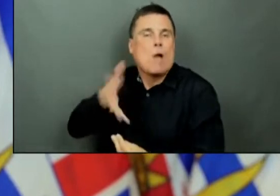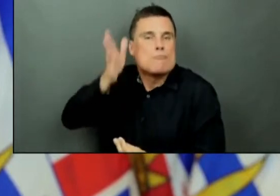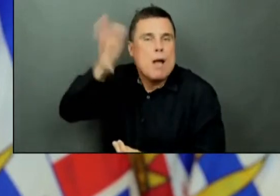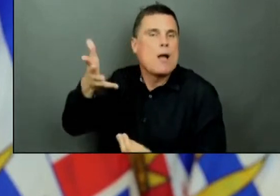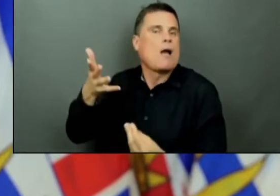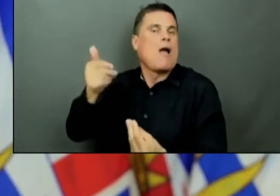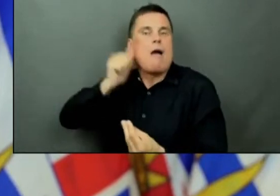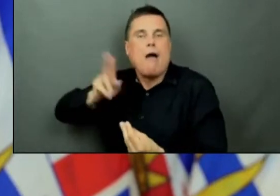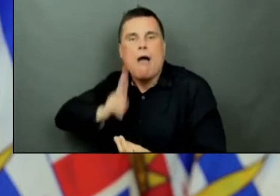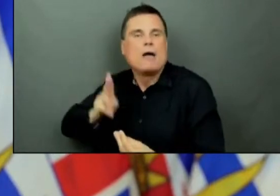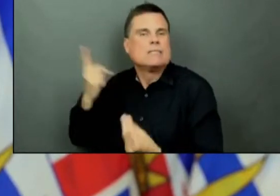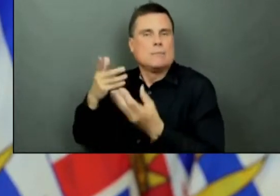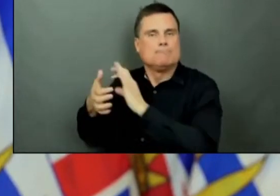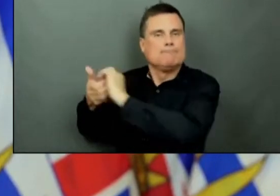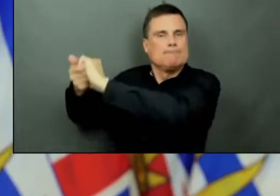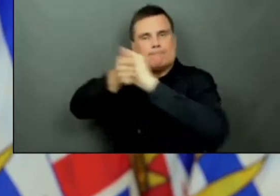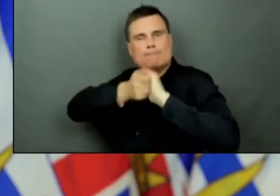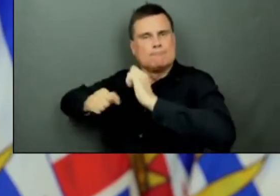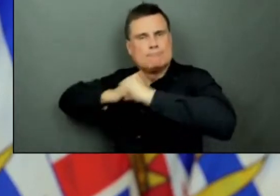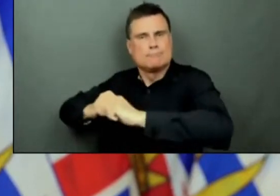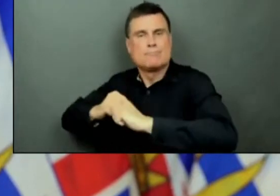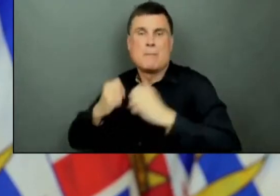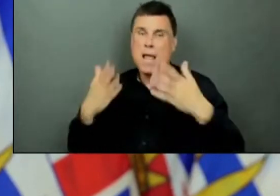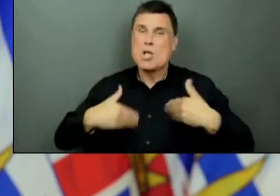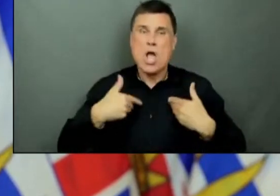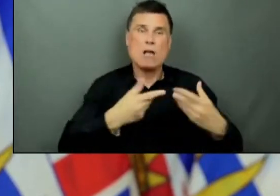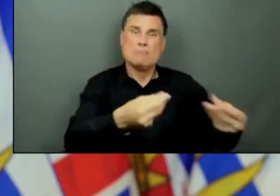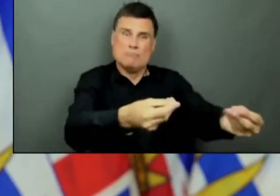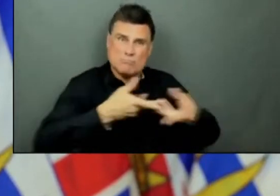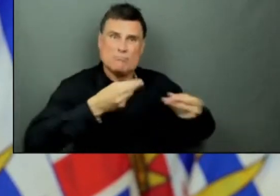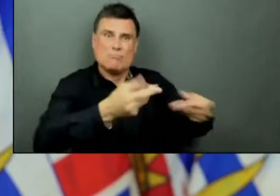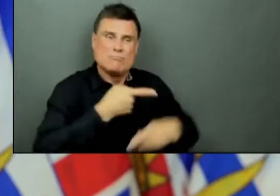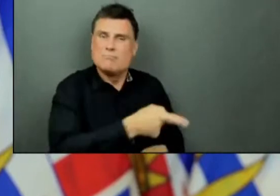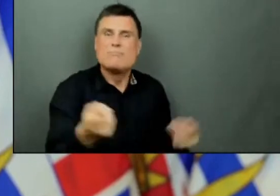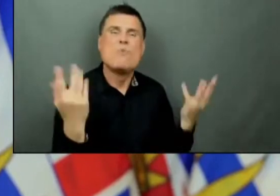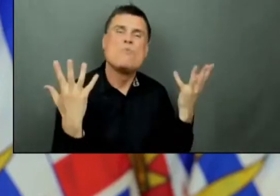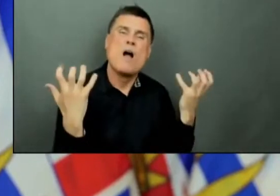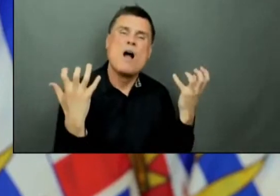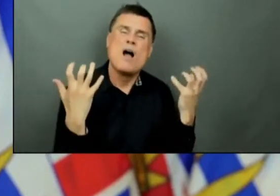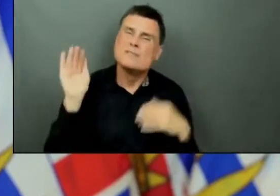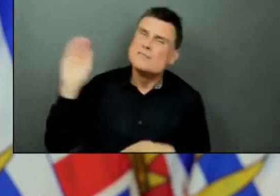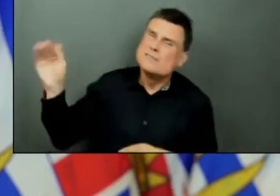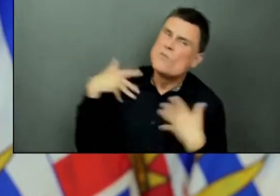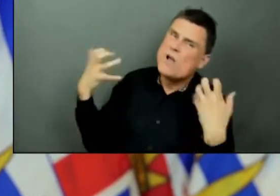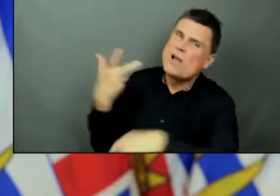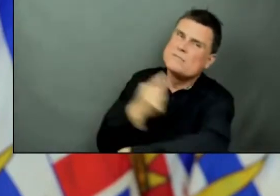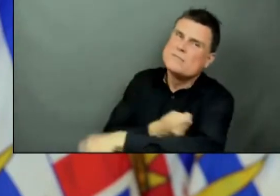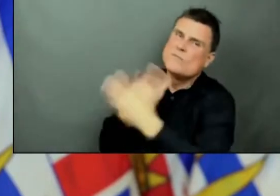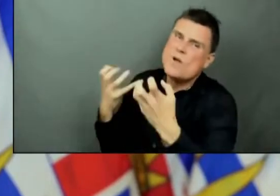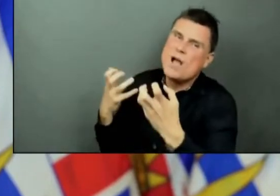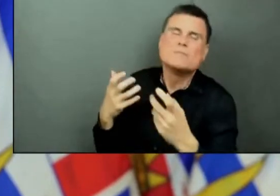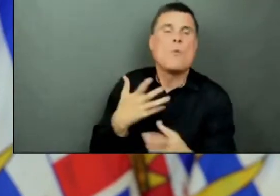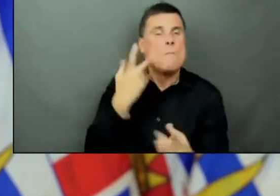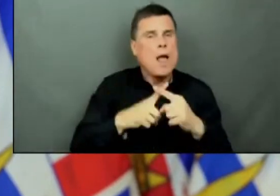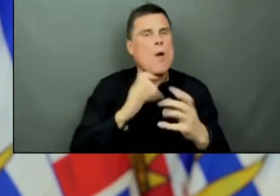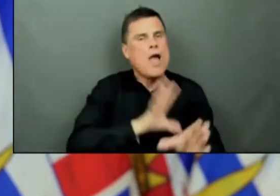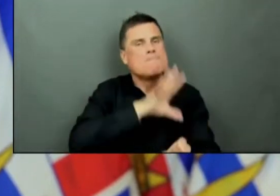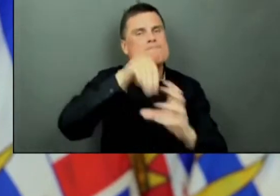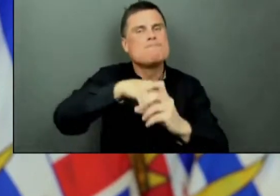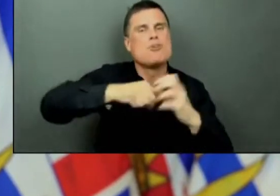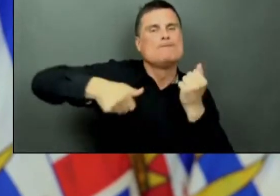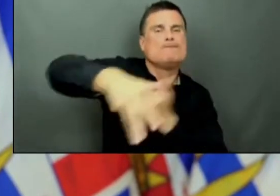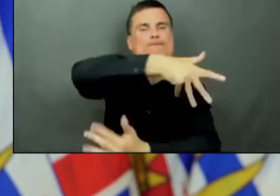we're able to socialize again and spend time together with those that we love. Just like we have seen countless people celebrating